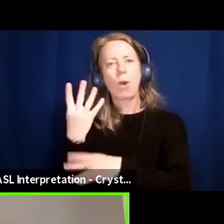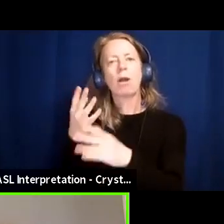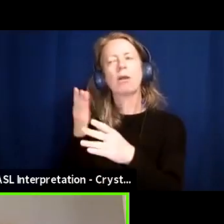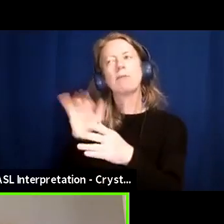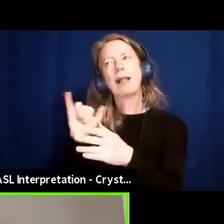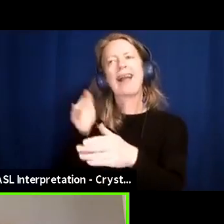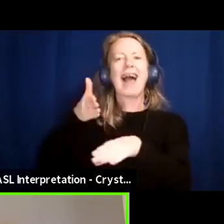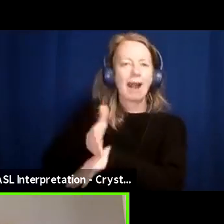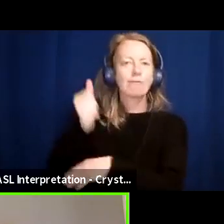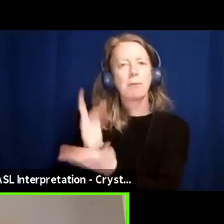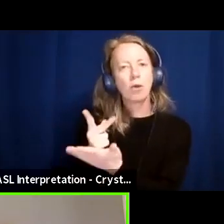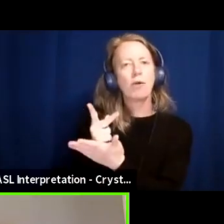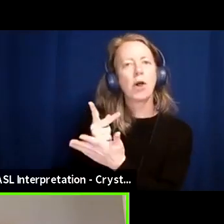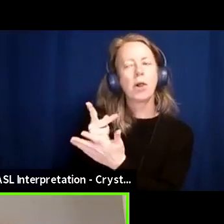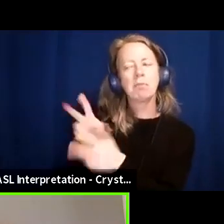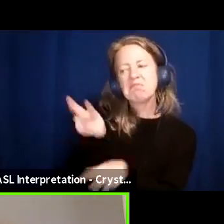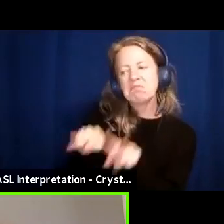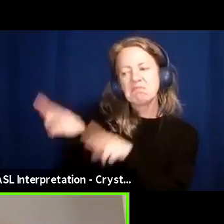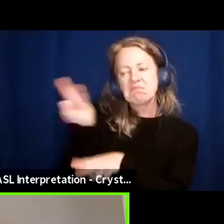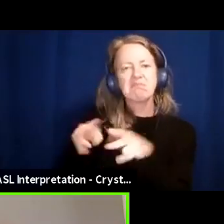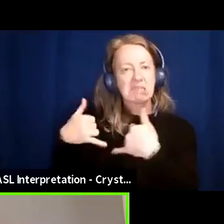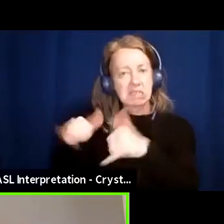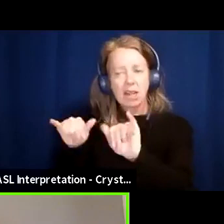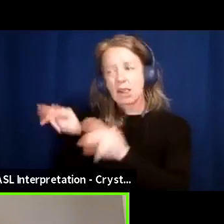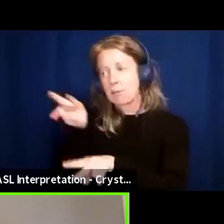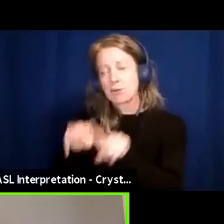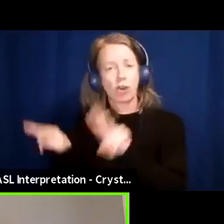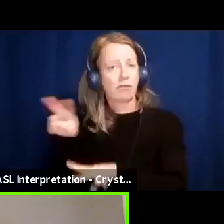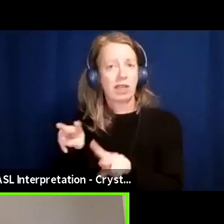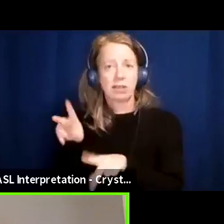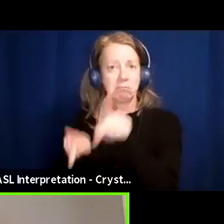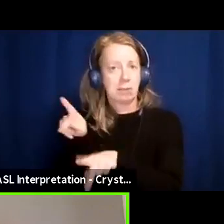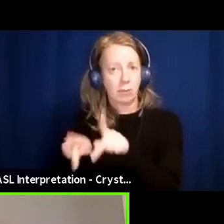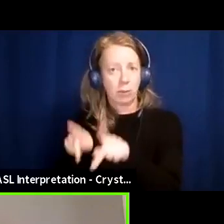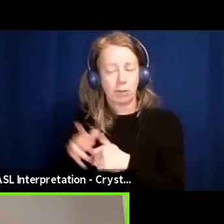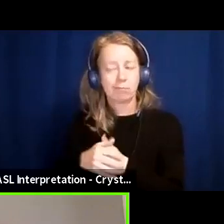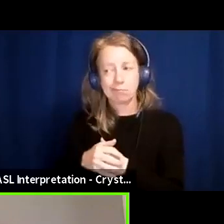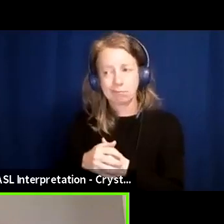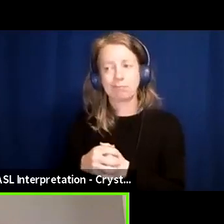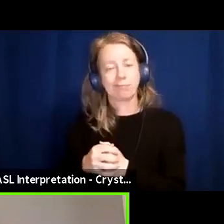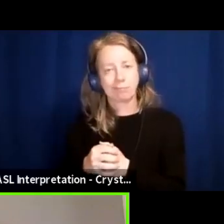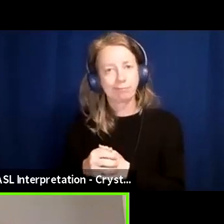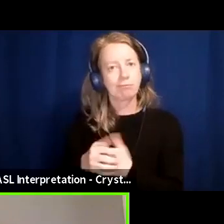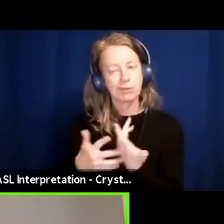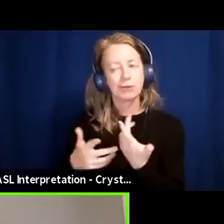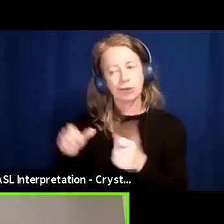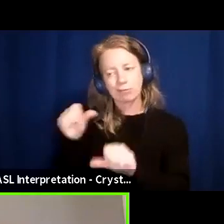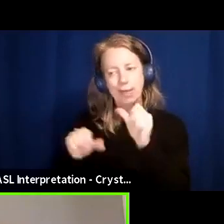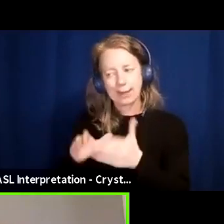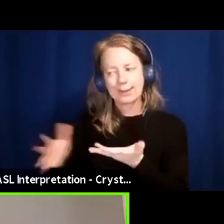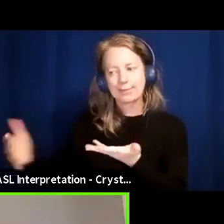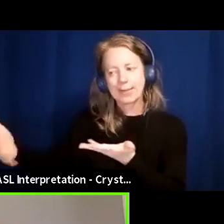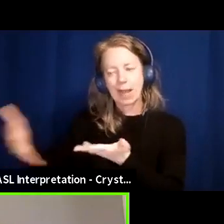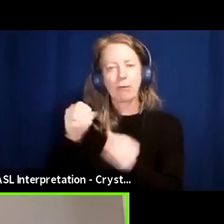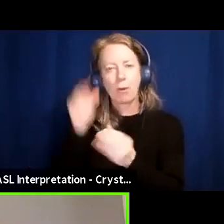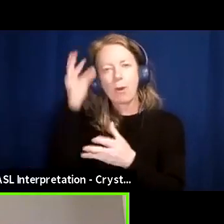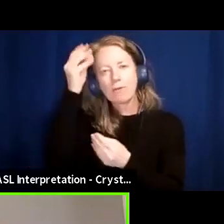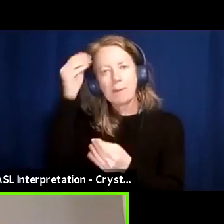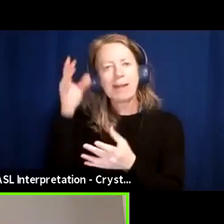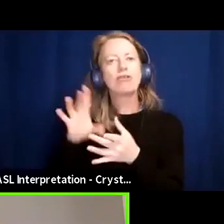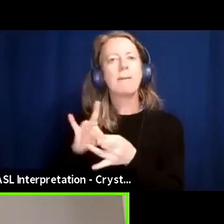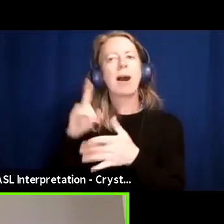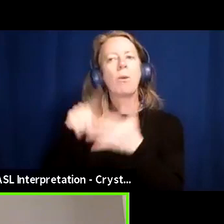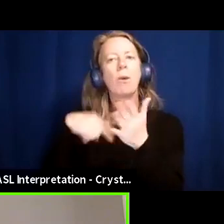post-approval kind of phase 4 trials, where they're looking at gathering more information in larger groups of